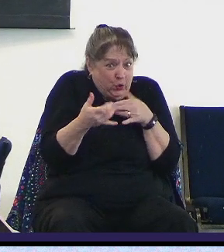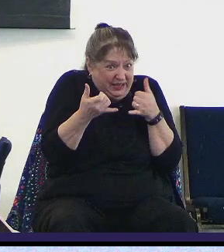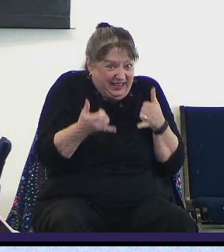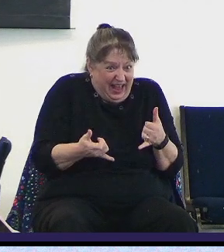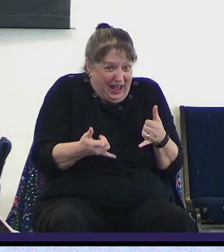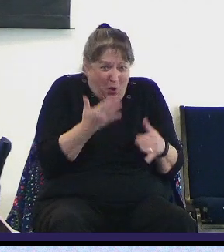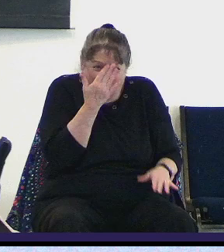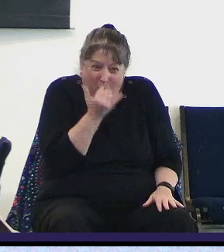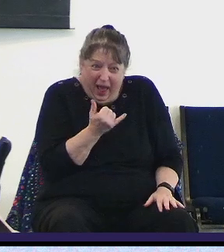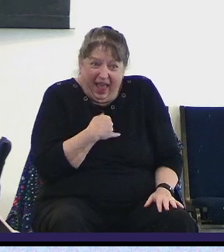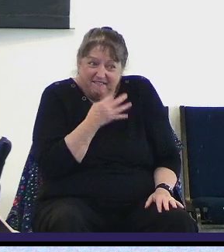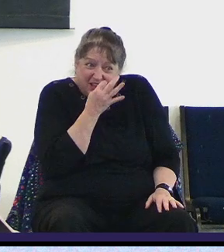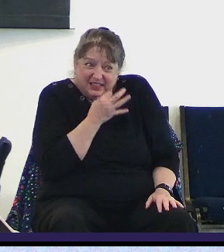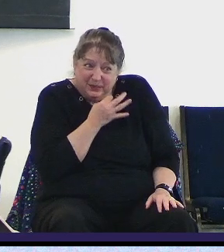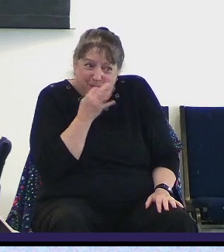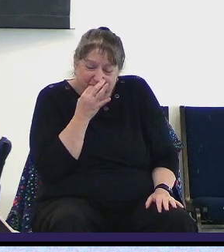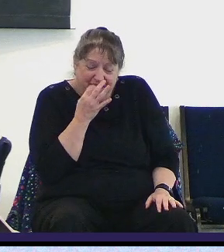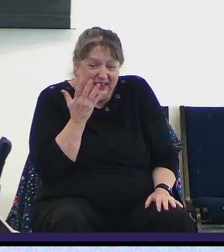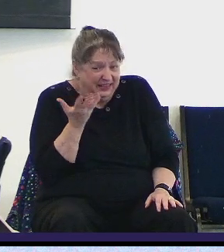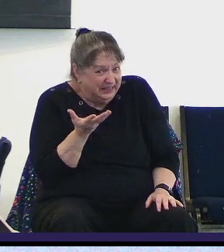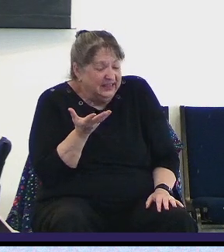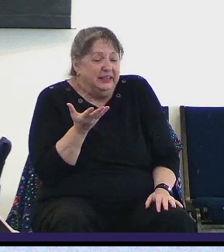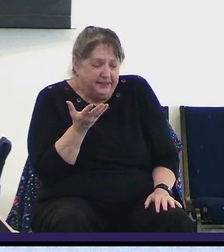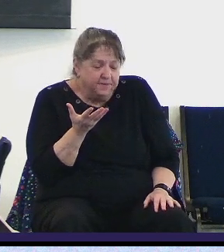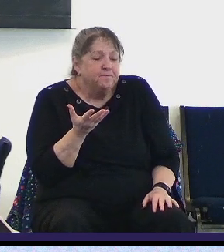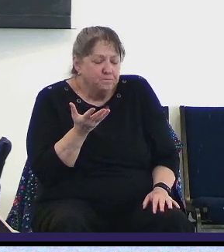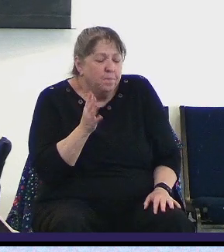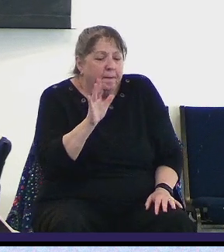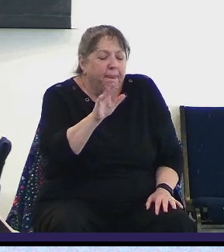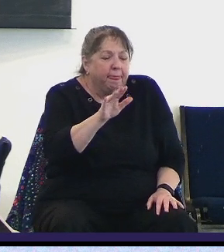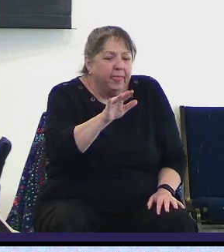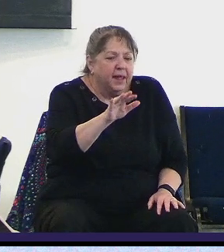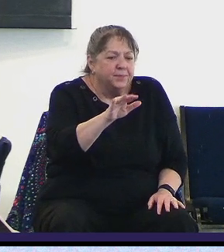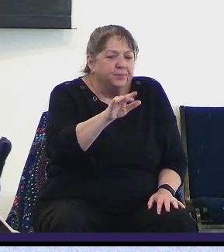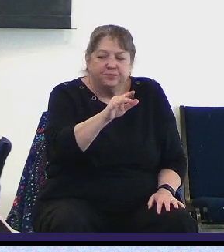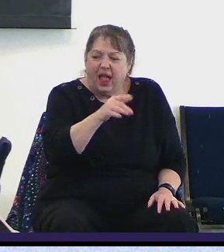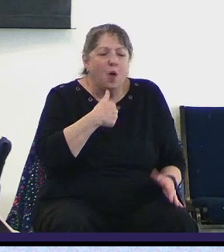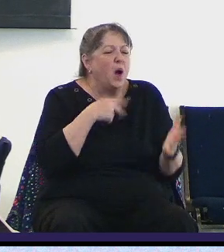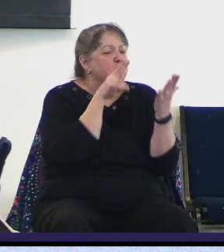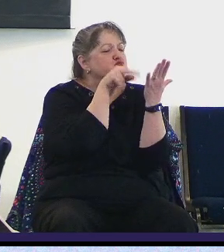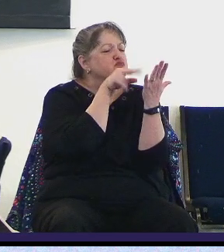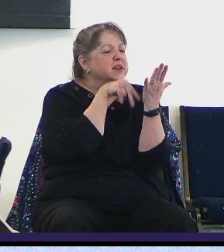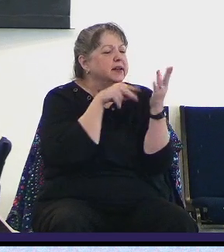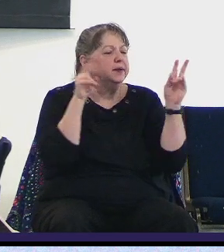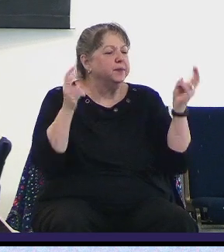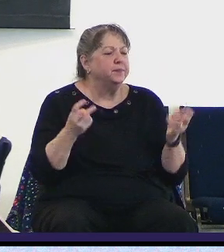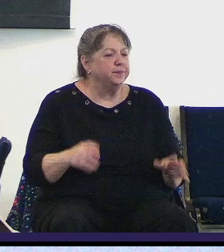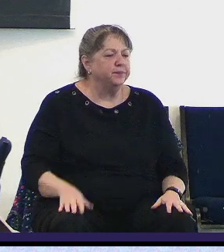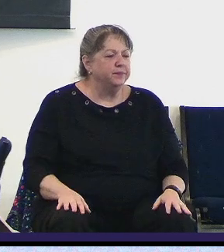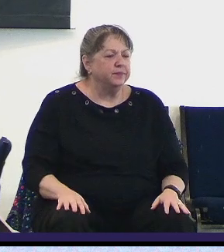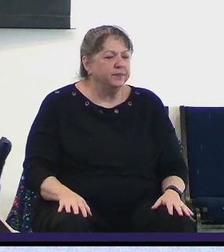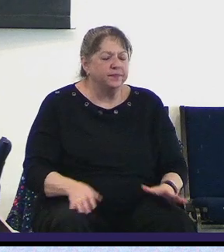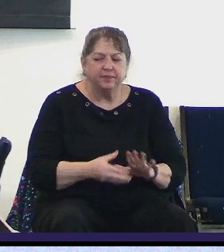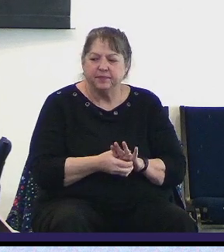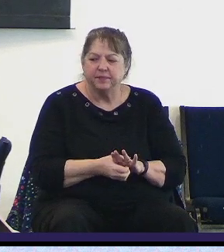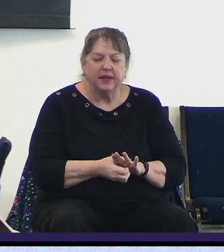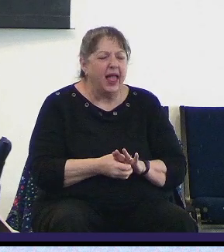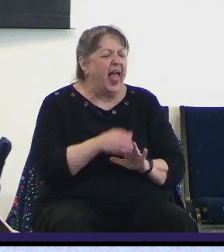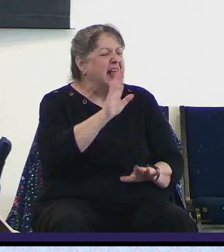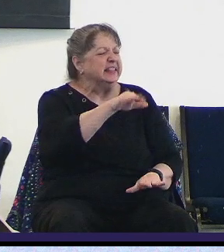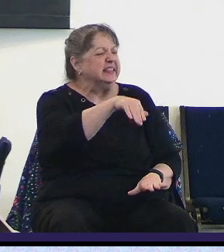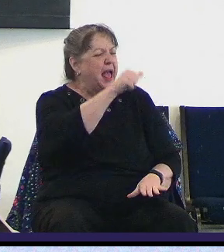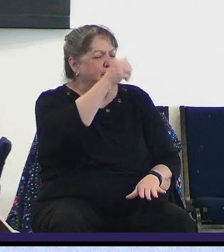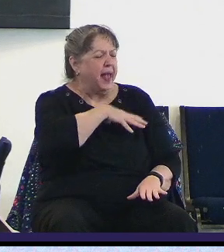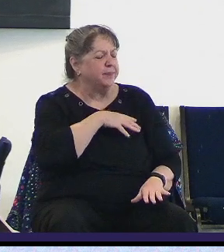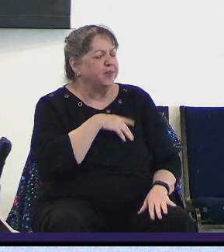for testimonies today. But I wanted to read this to you. It's called, Say, Mister, Be Ye Jesus. A train